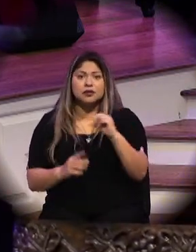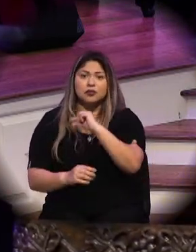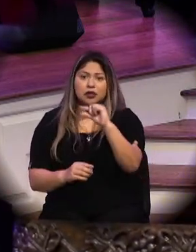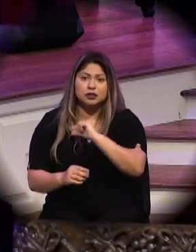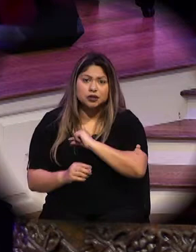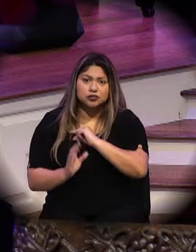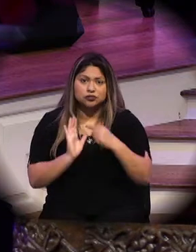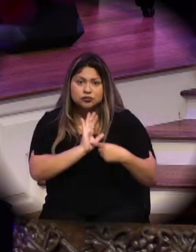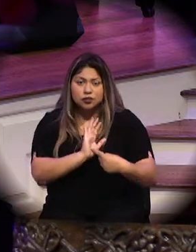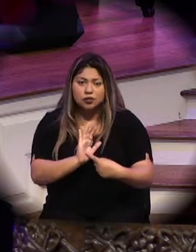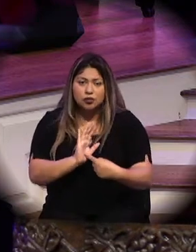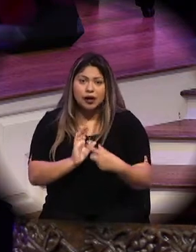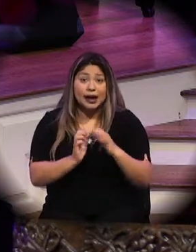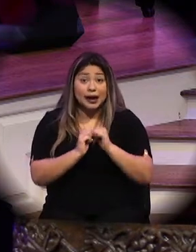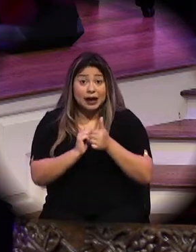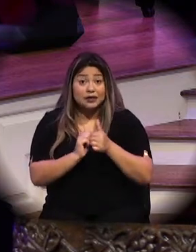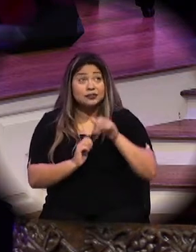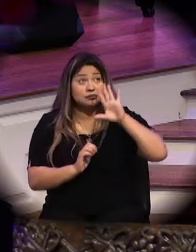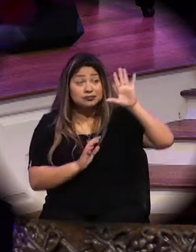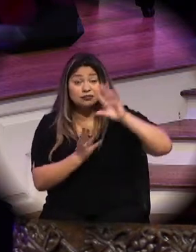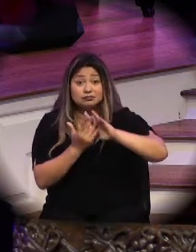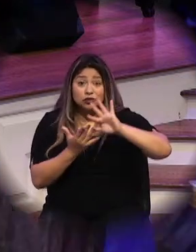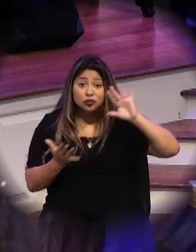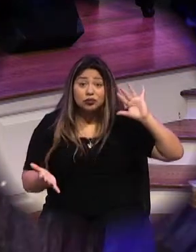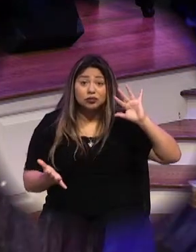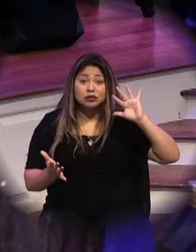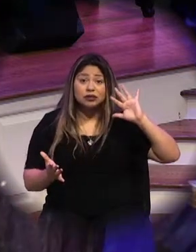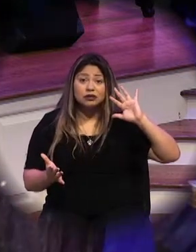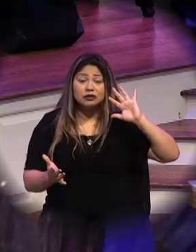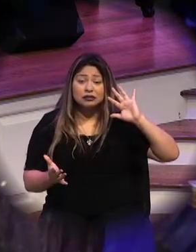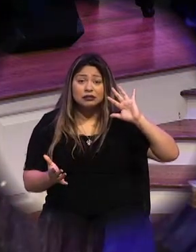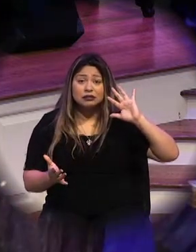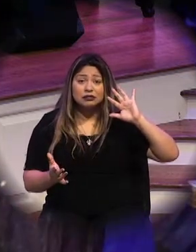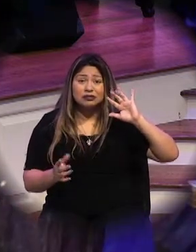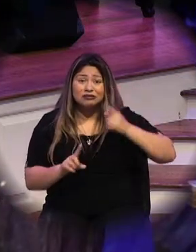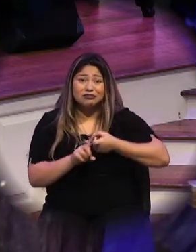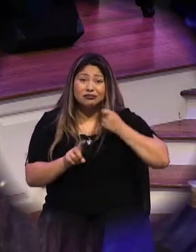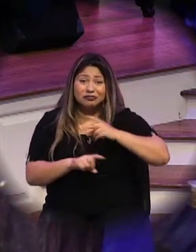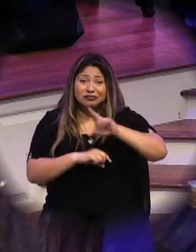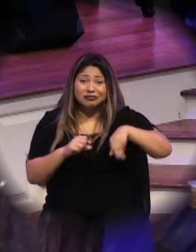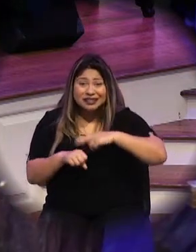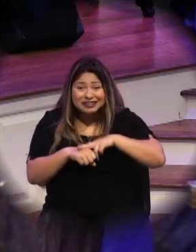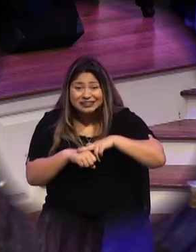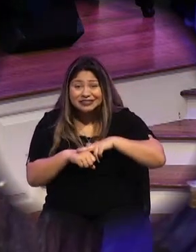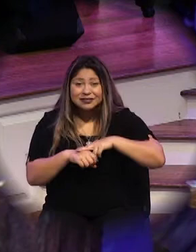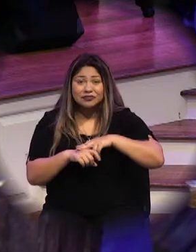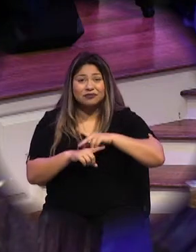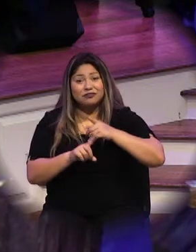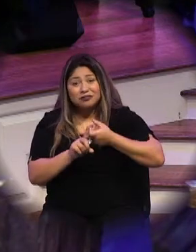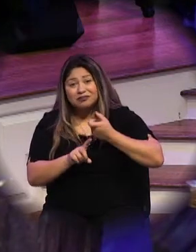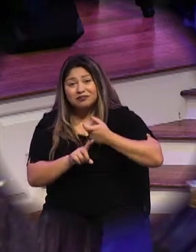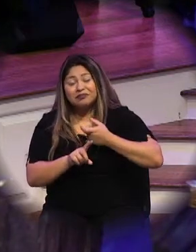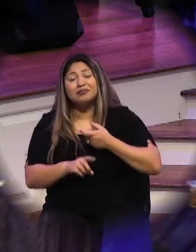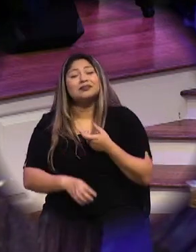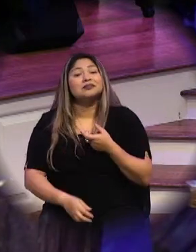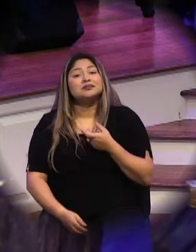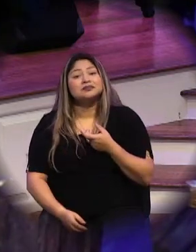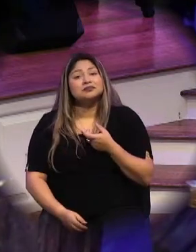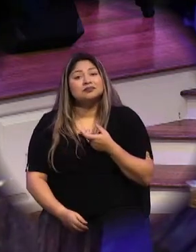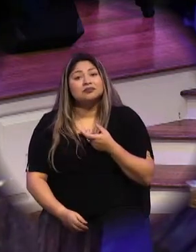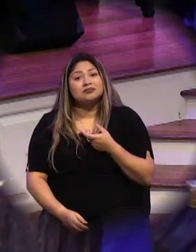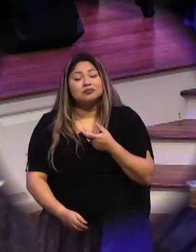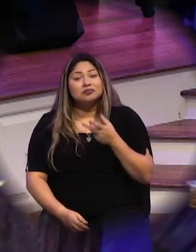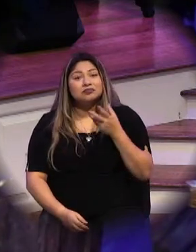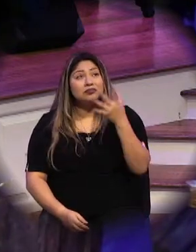simply by the glories of creation. This is why Paul would say in the beginning of his letter to the Romans, for since the creation